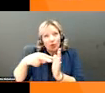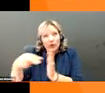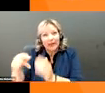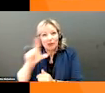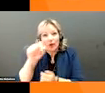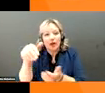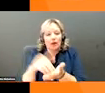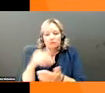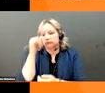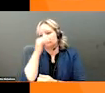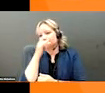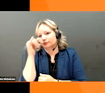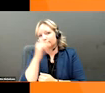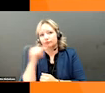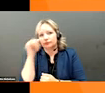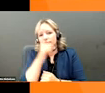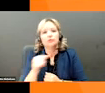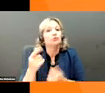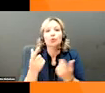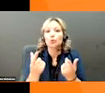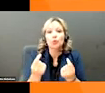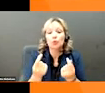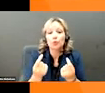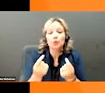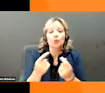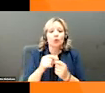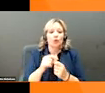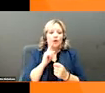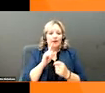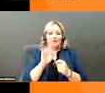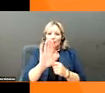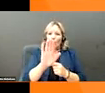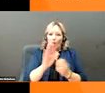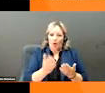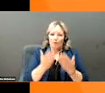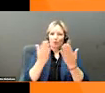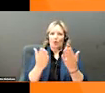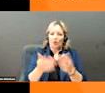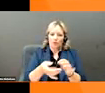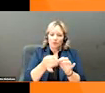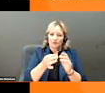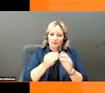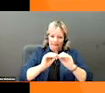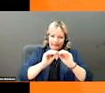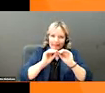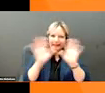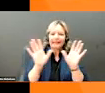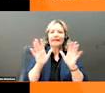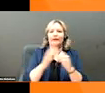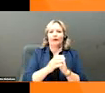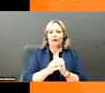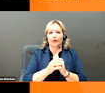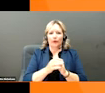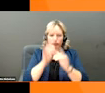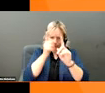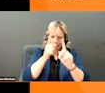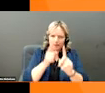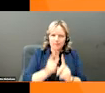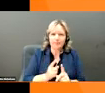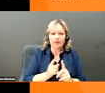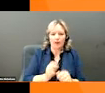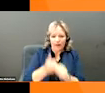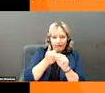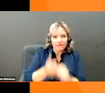sit with you for that 45 minutes or an hour and really understand what you're all about and that you've followed the order. You don't want to